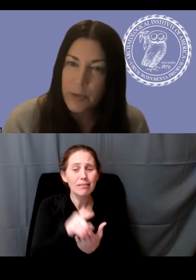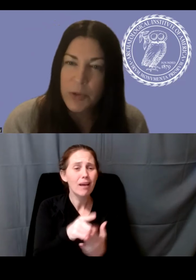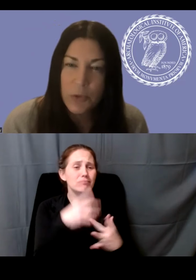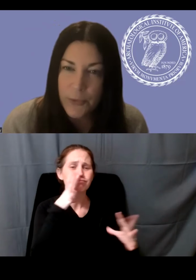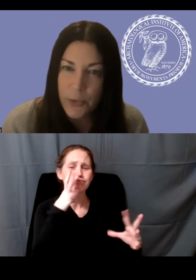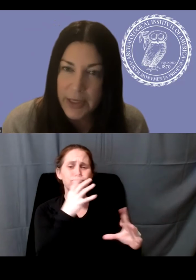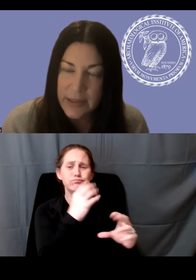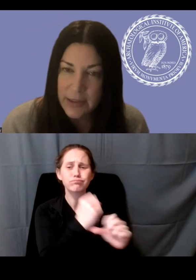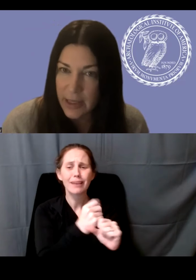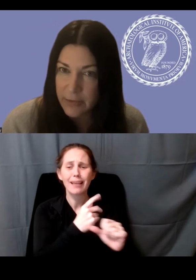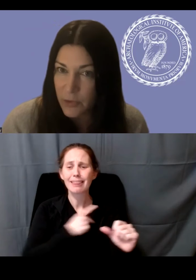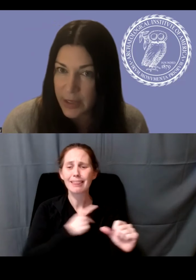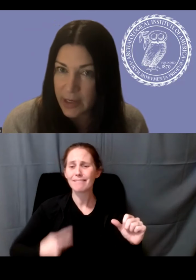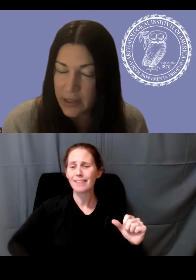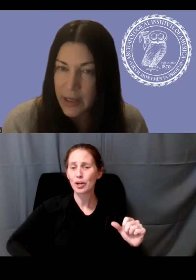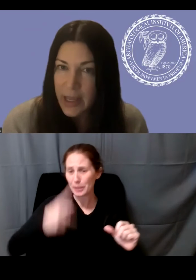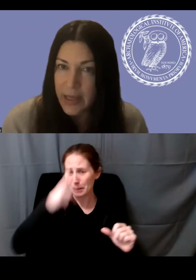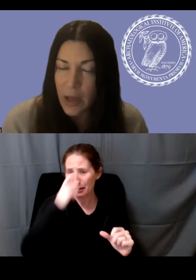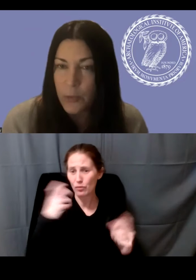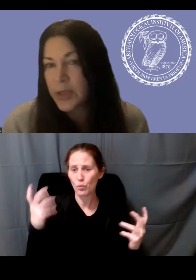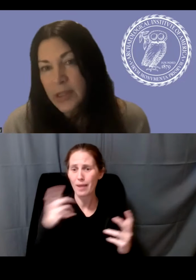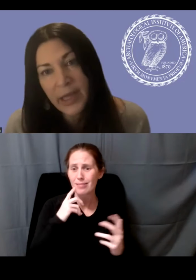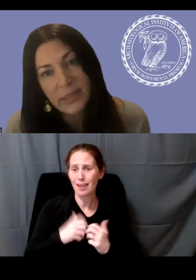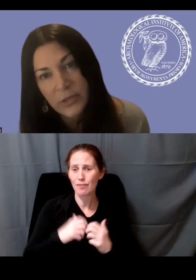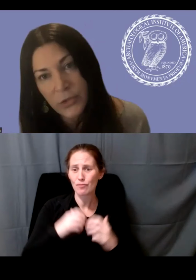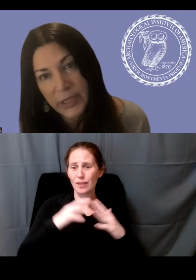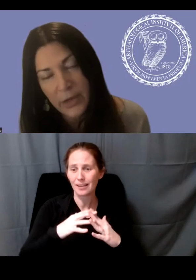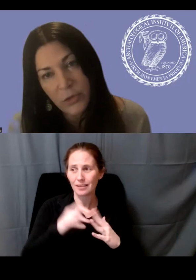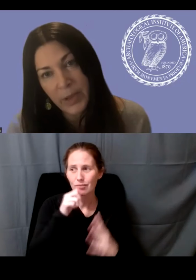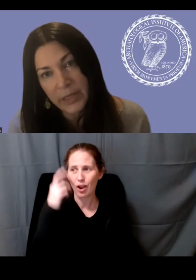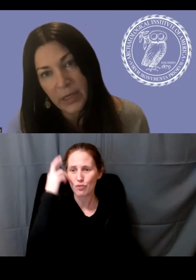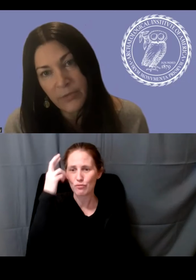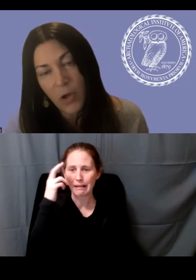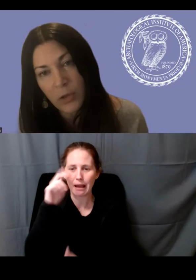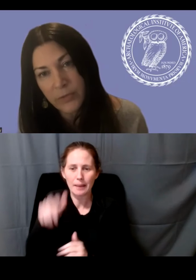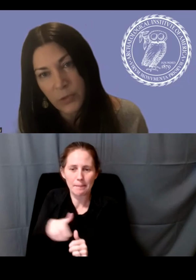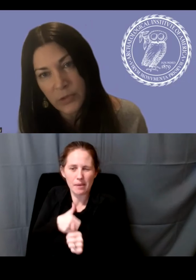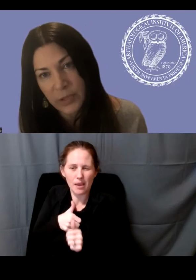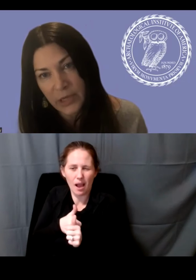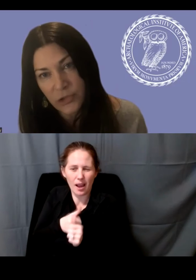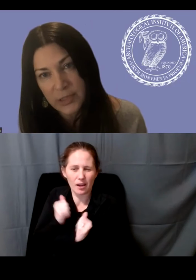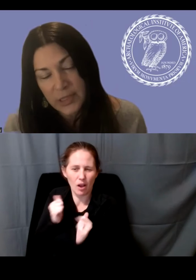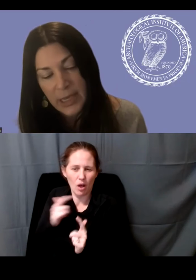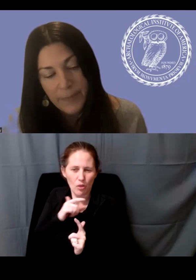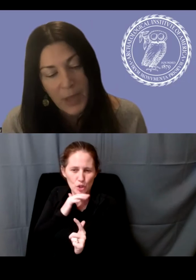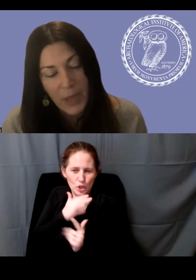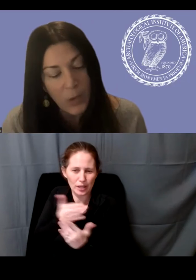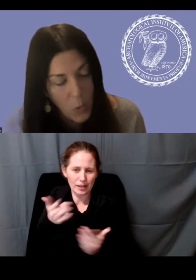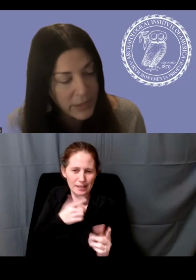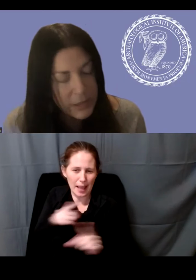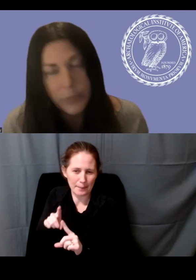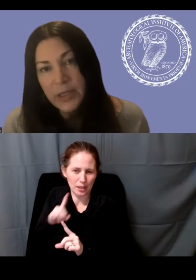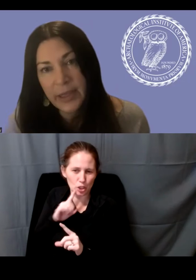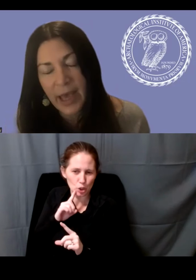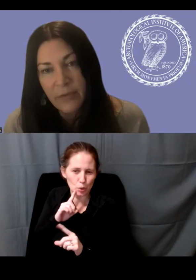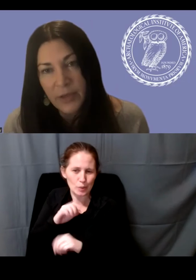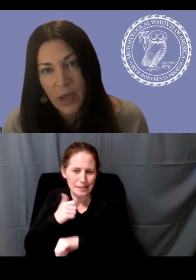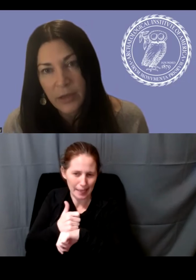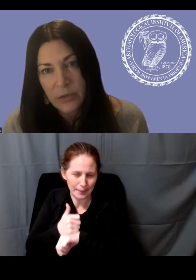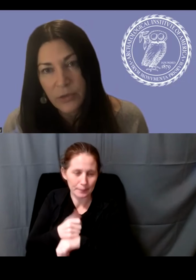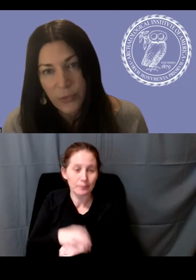of the beautiful things that they have created and not realize the dirty underbelly of all of those creations. I want to bring